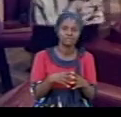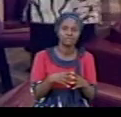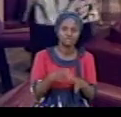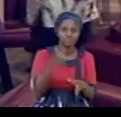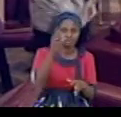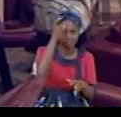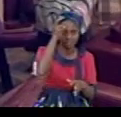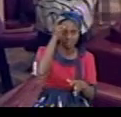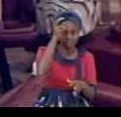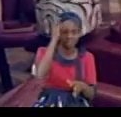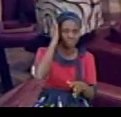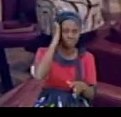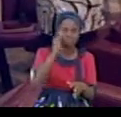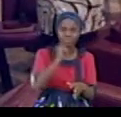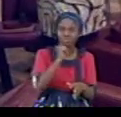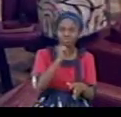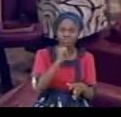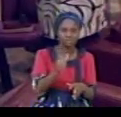Satan will not